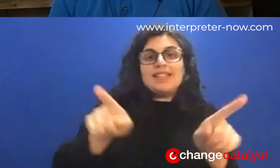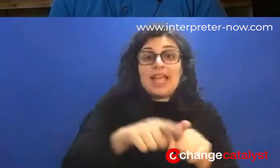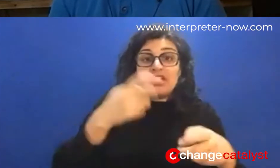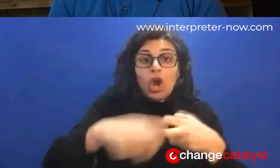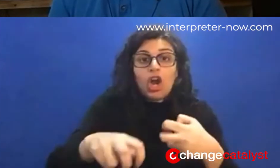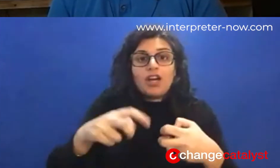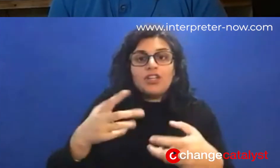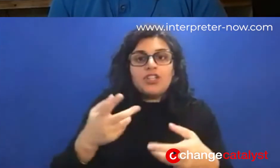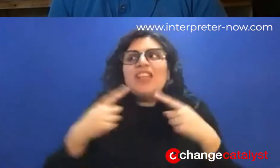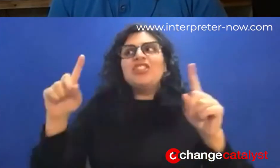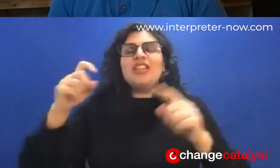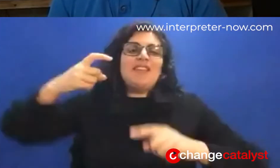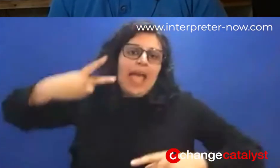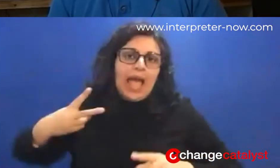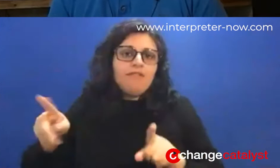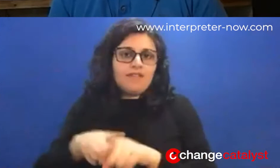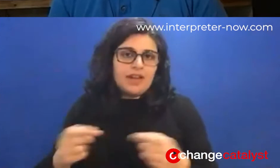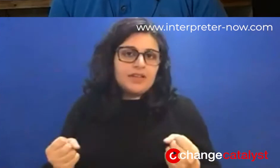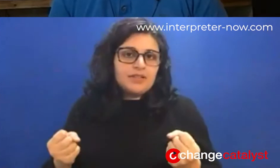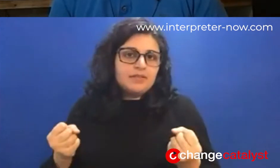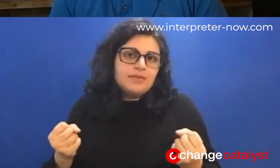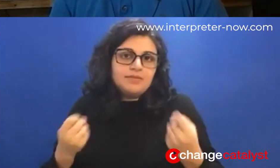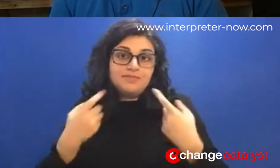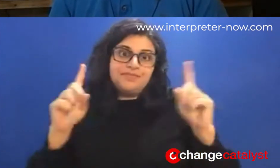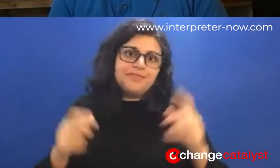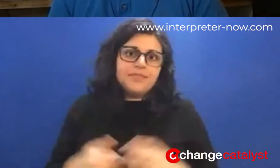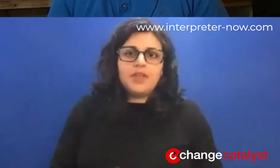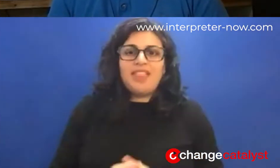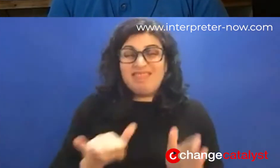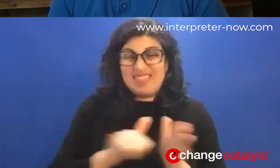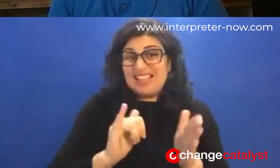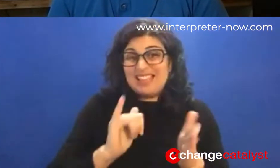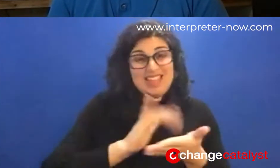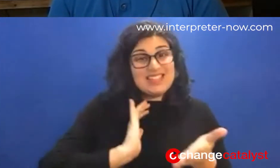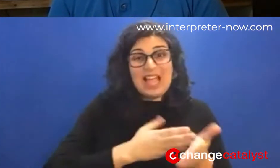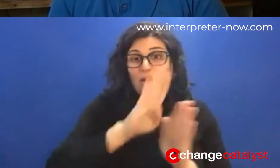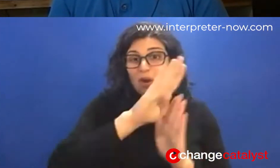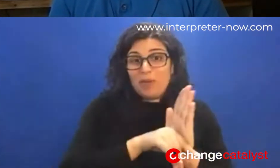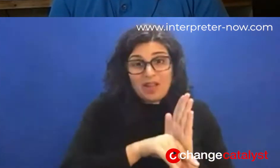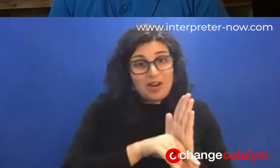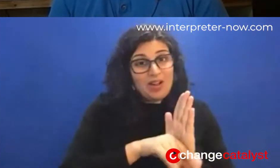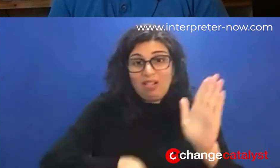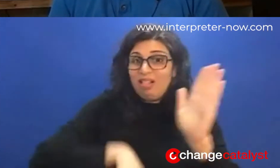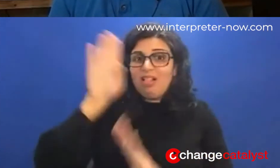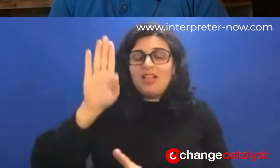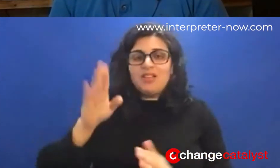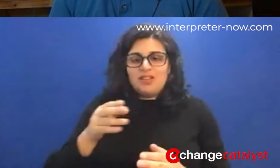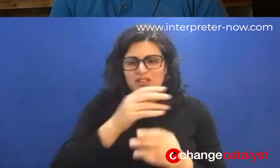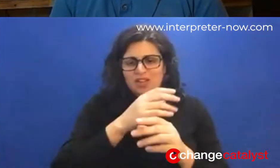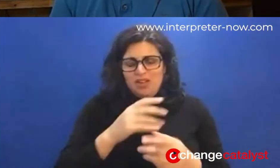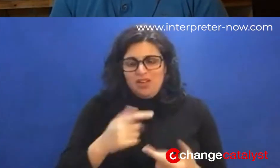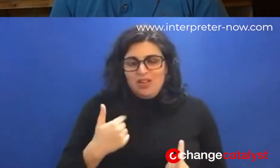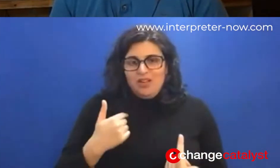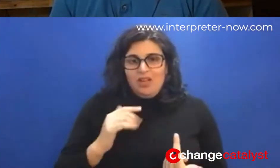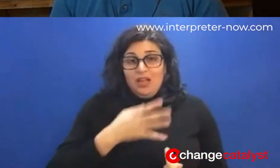All right. That's the background that we grow up with. And it prepares you for, our parents are